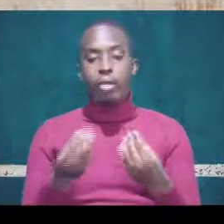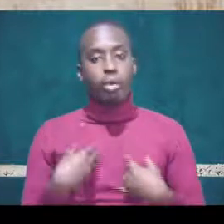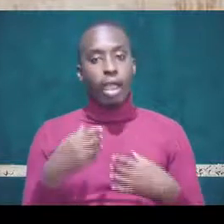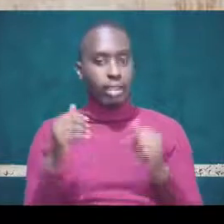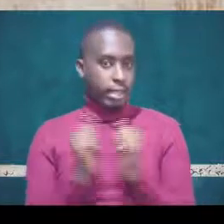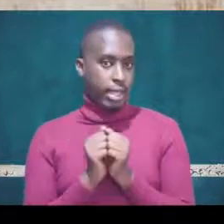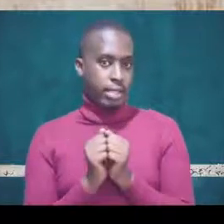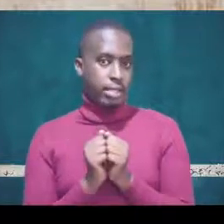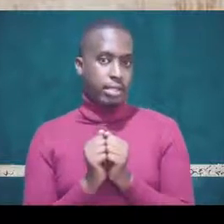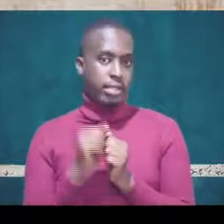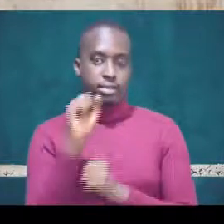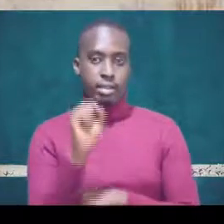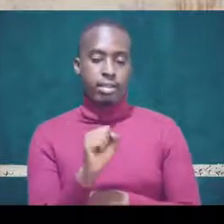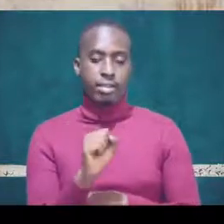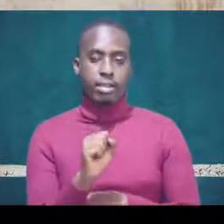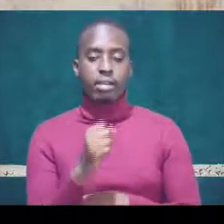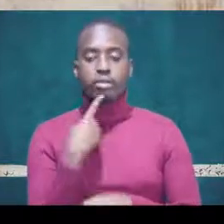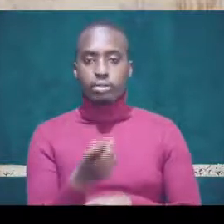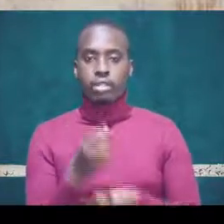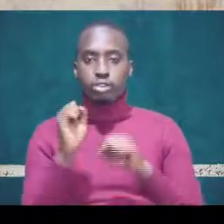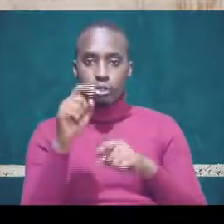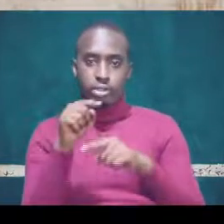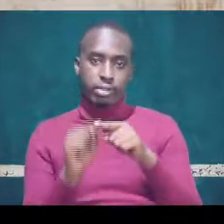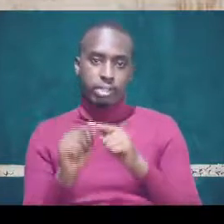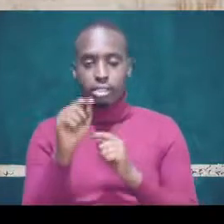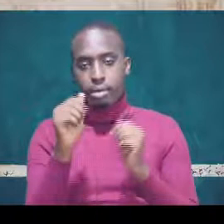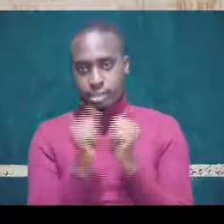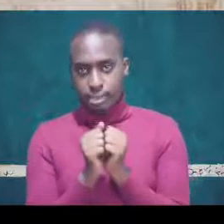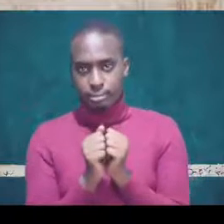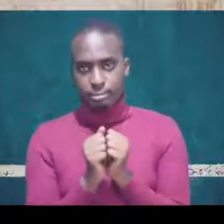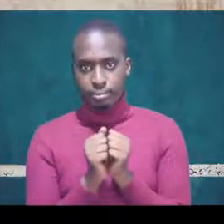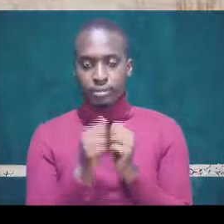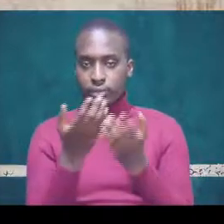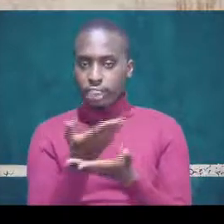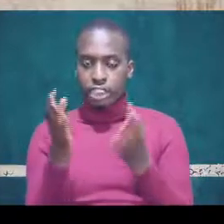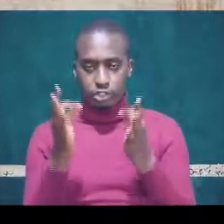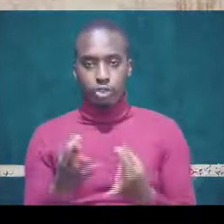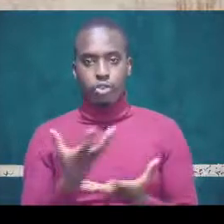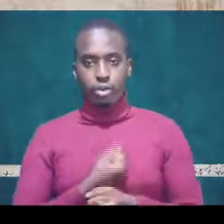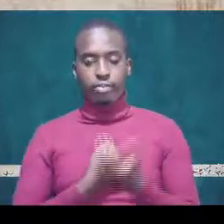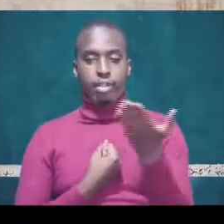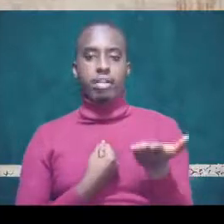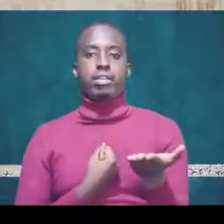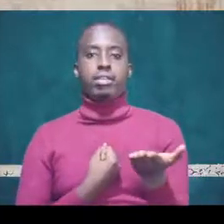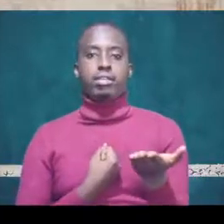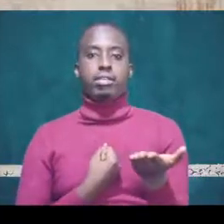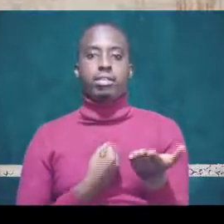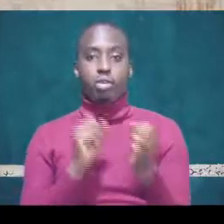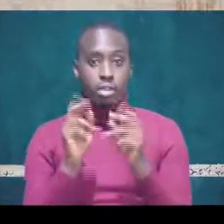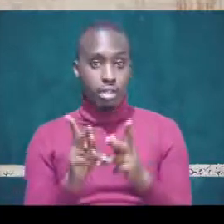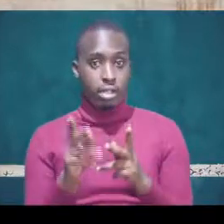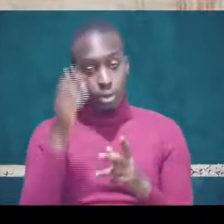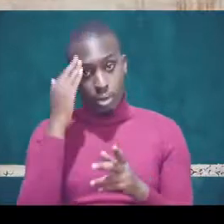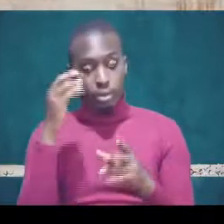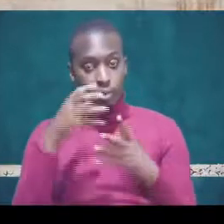as 10 seconds. So we shall divide this one by 10 seconds. Everything is in the standard unit, right? And because they're